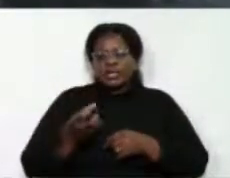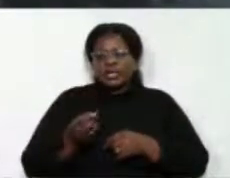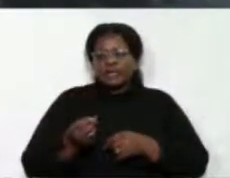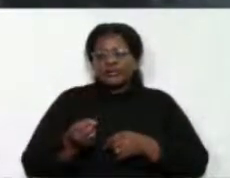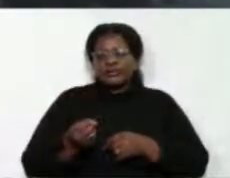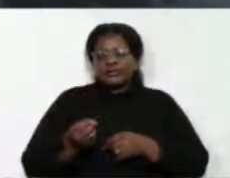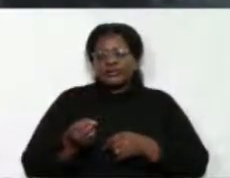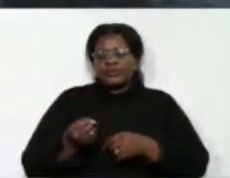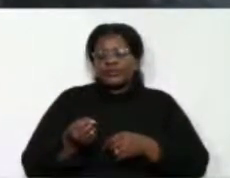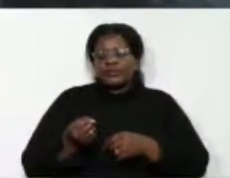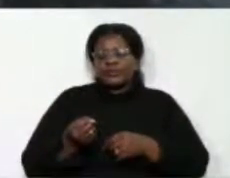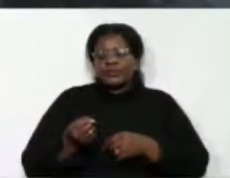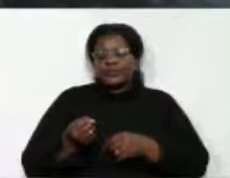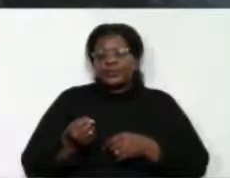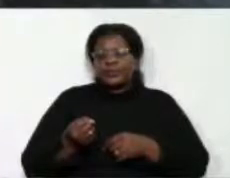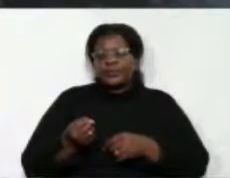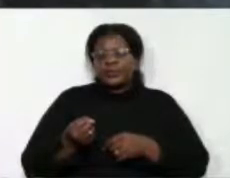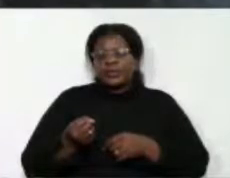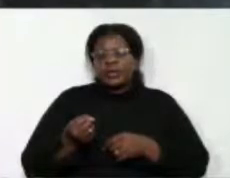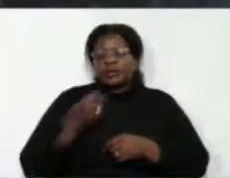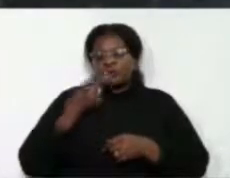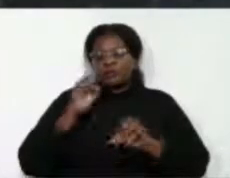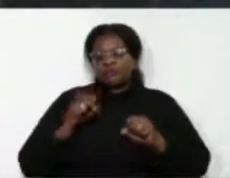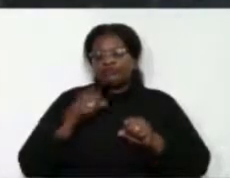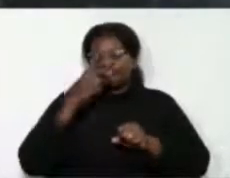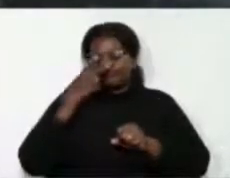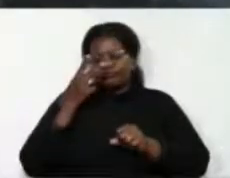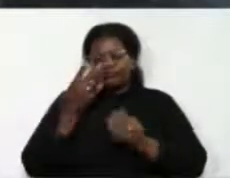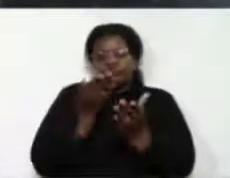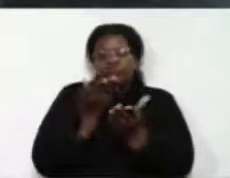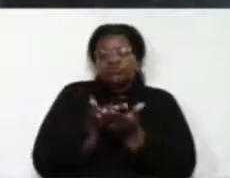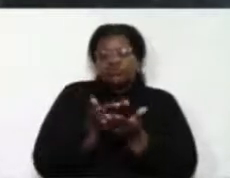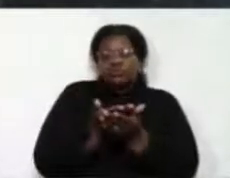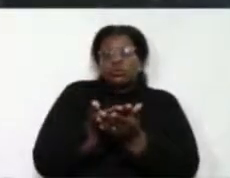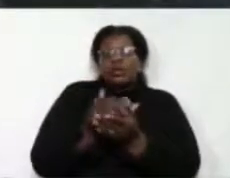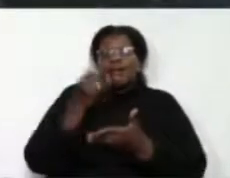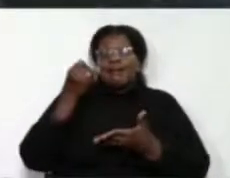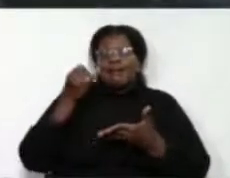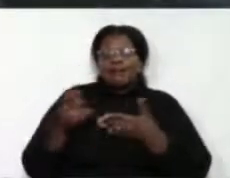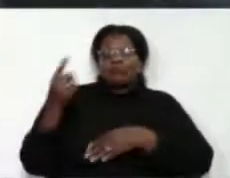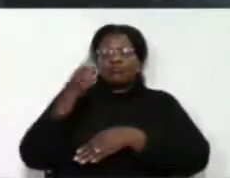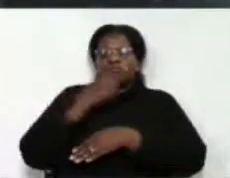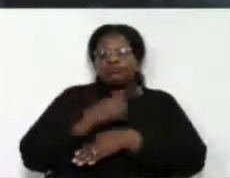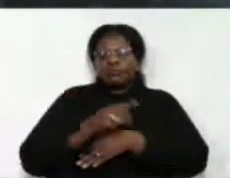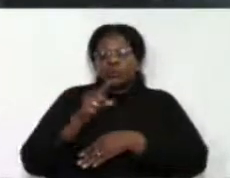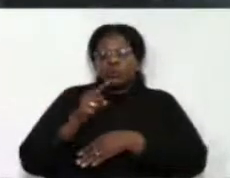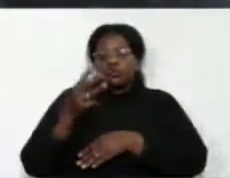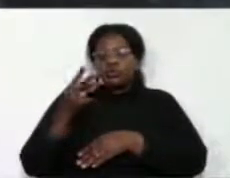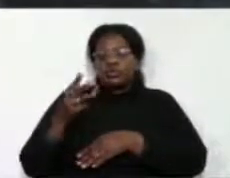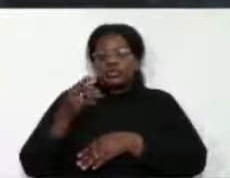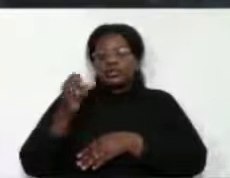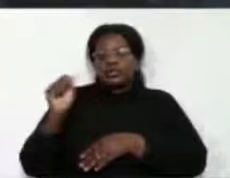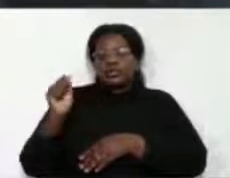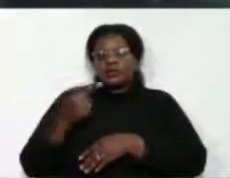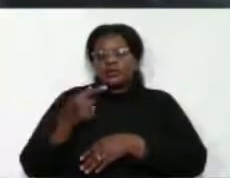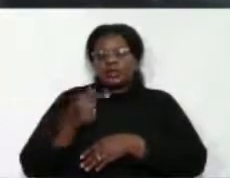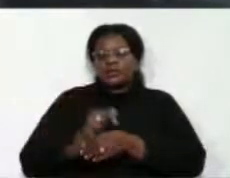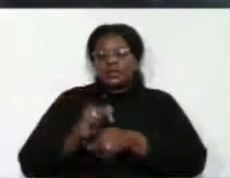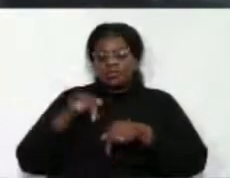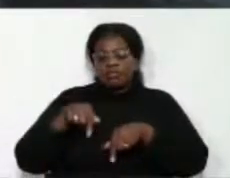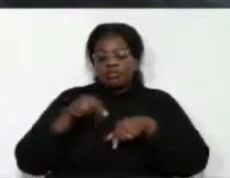can click and apply or sign up. Deadline is 13th of August this